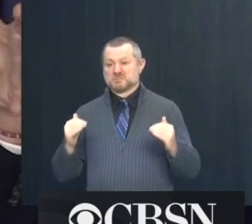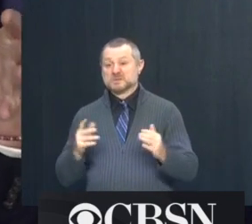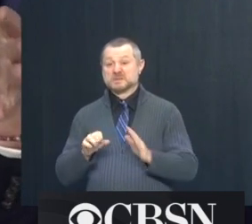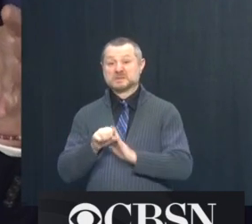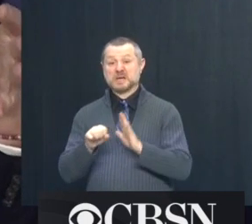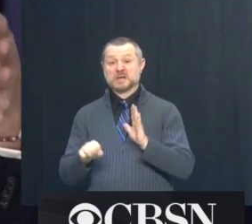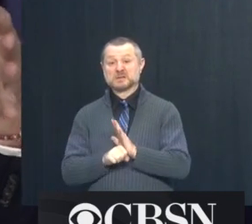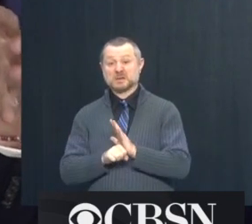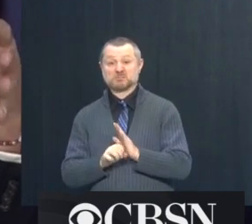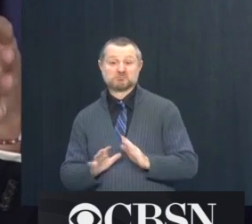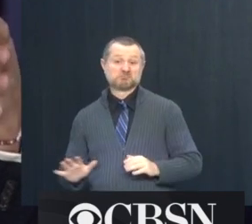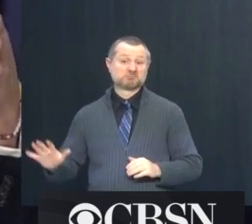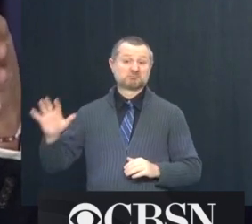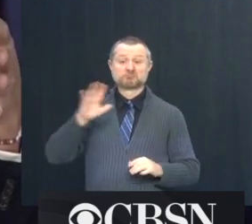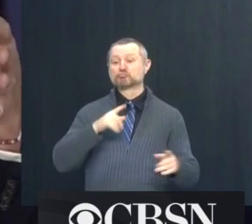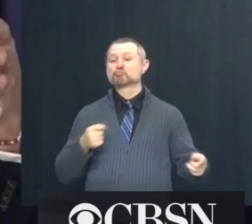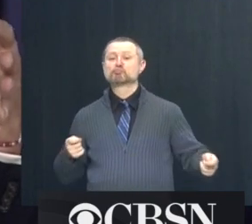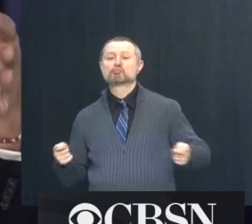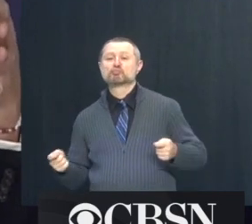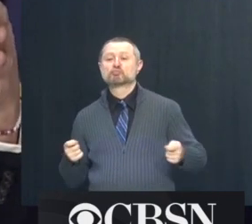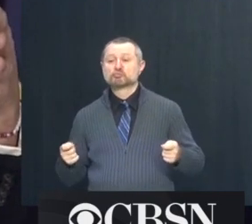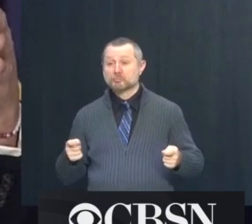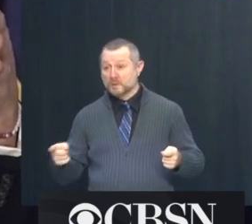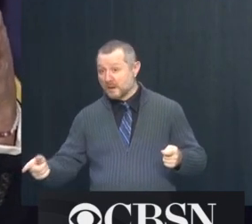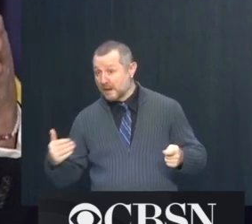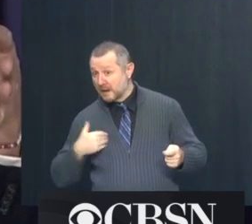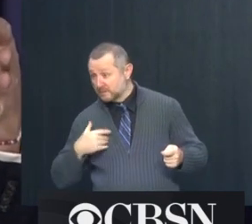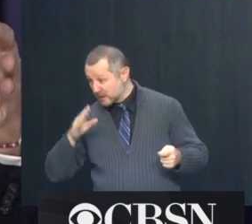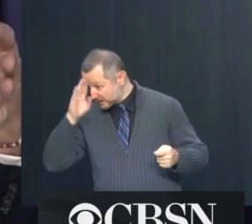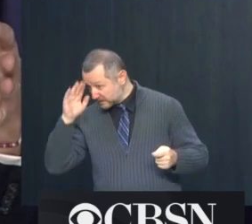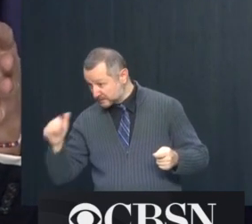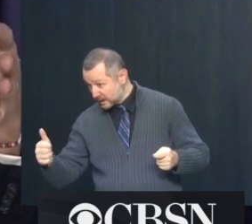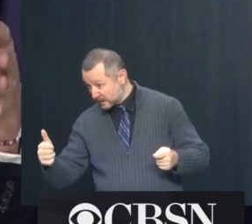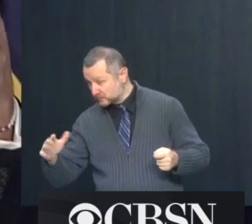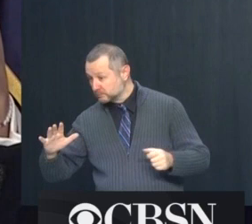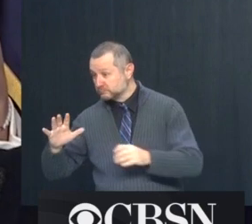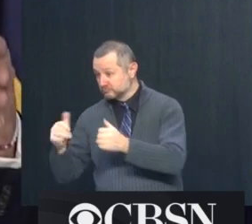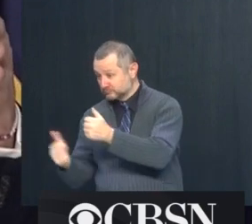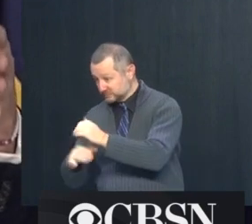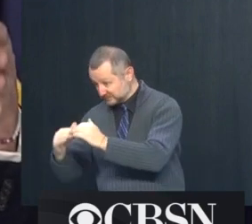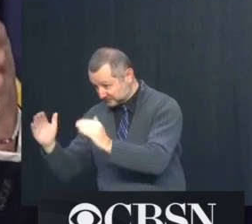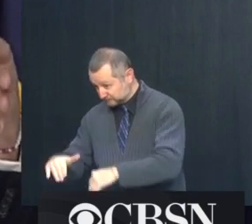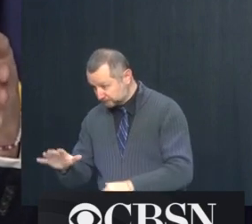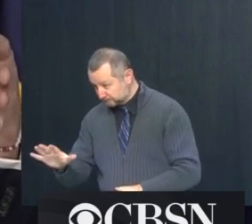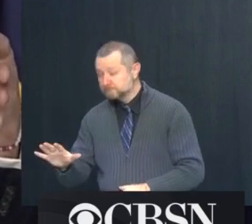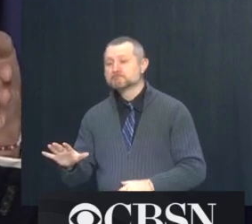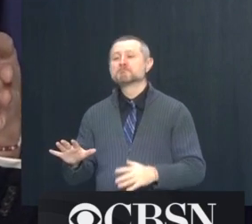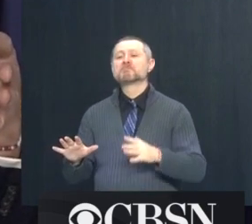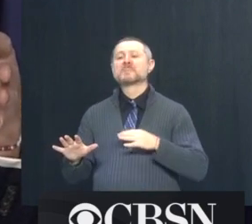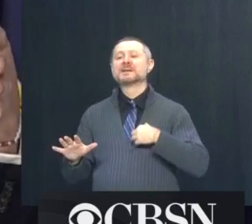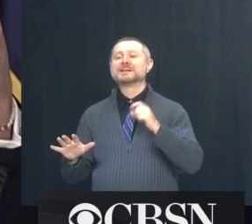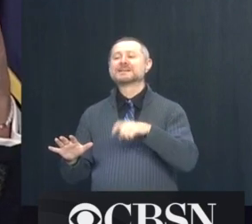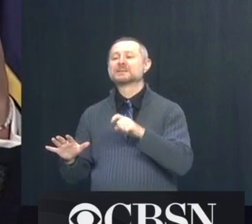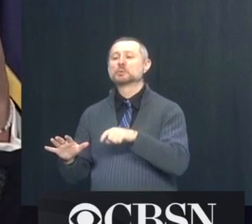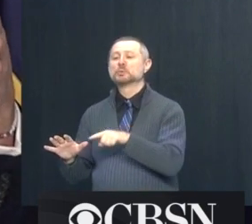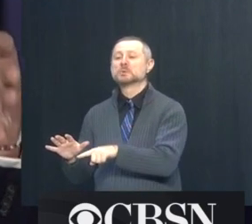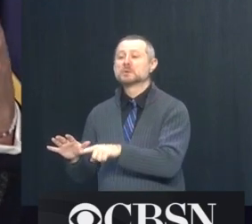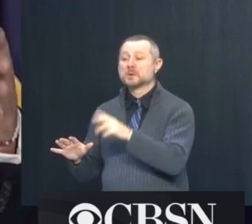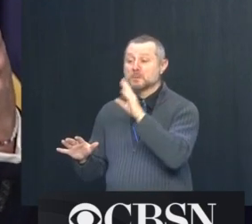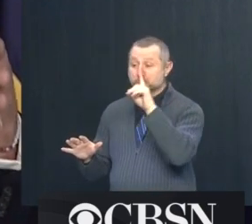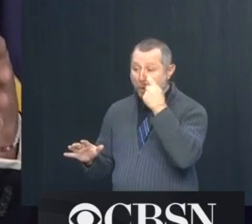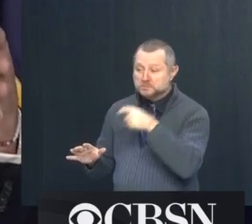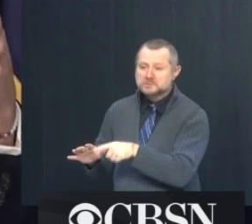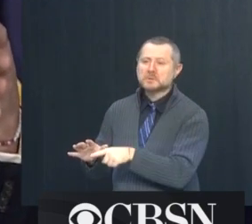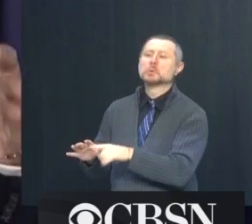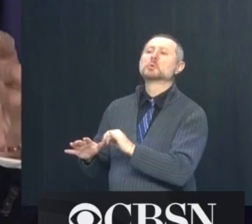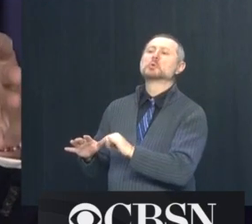and says to you, you have 10 hospitals. Your 10 hospitals, I need you, you're in the Bronx, I need